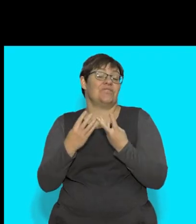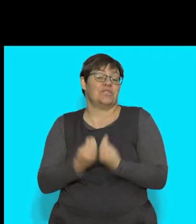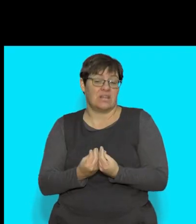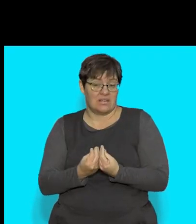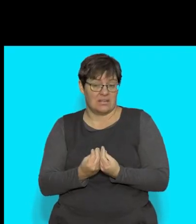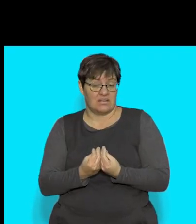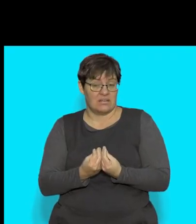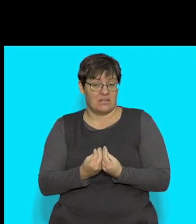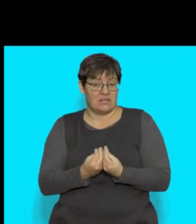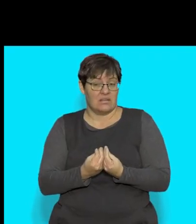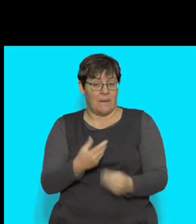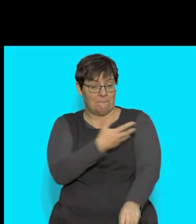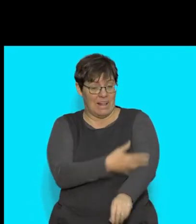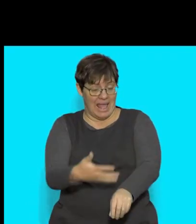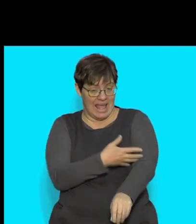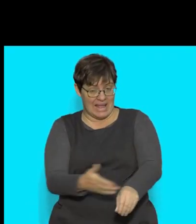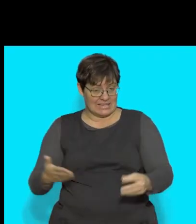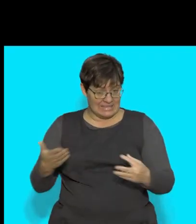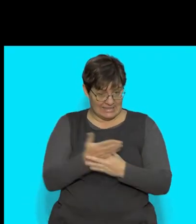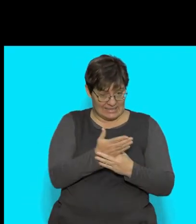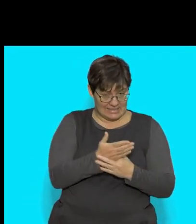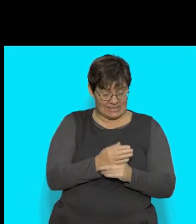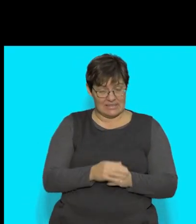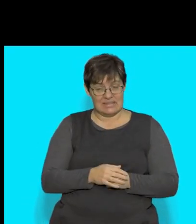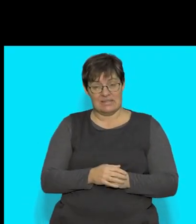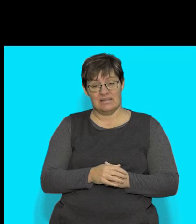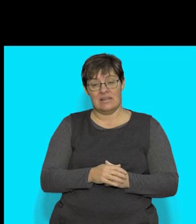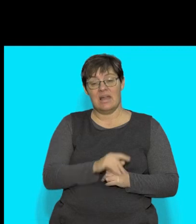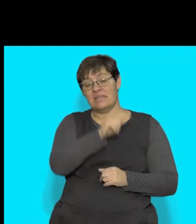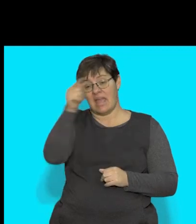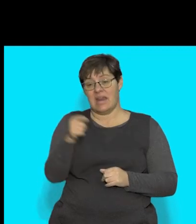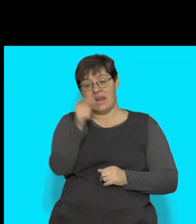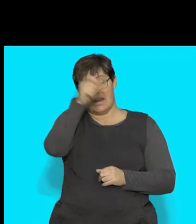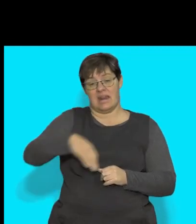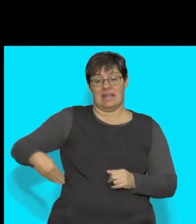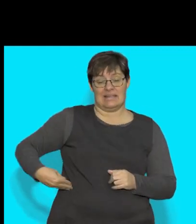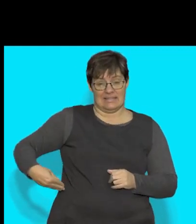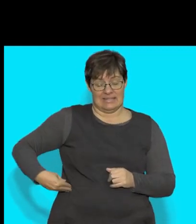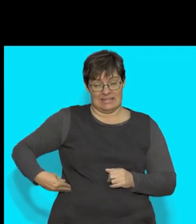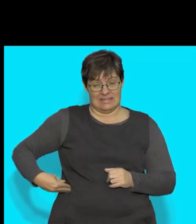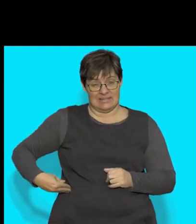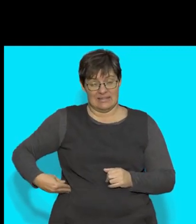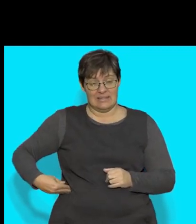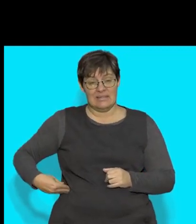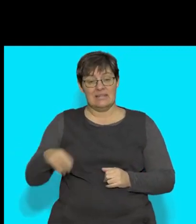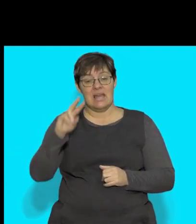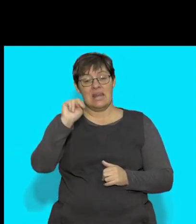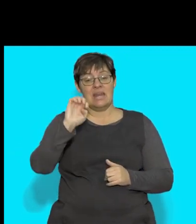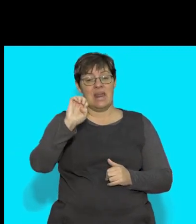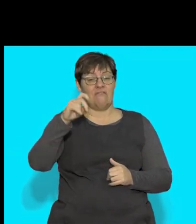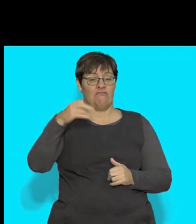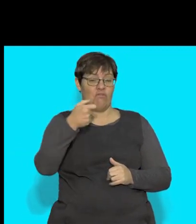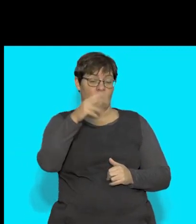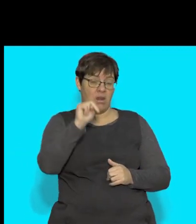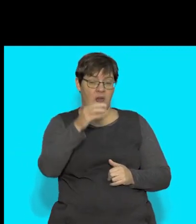everything came into the blood, right, and then entered the kidney, the nephron has this